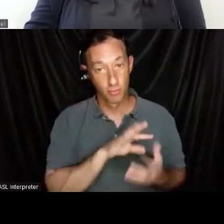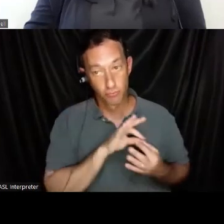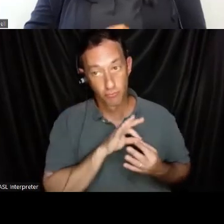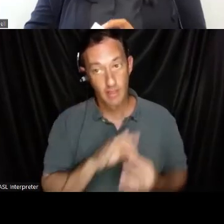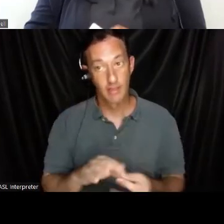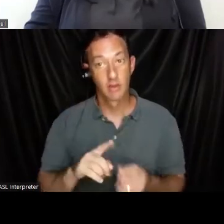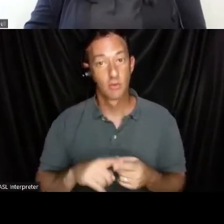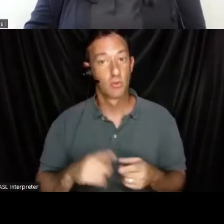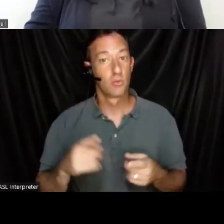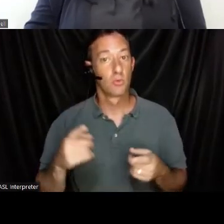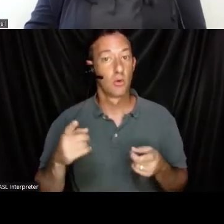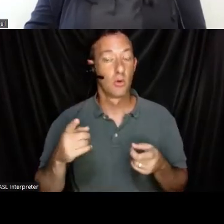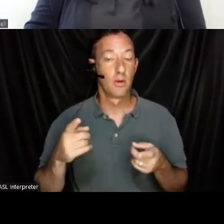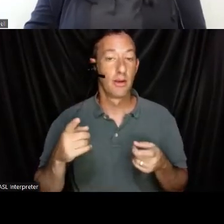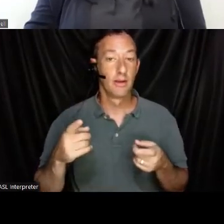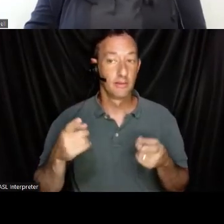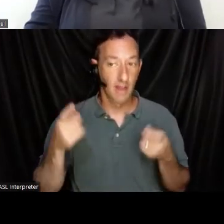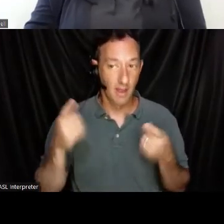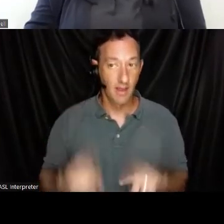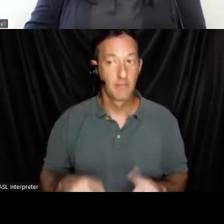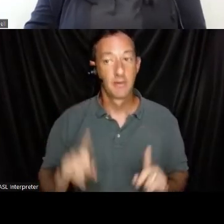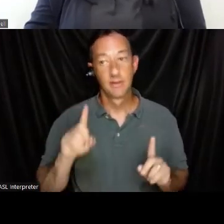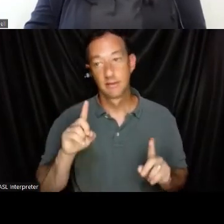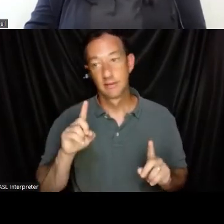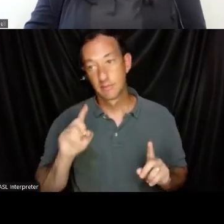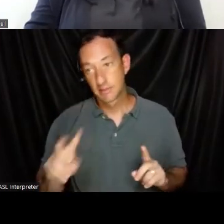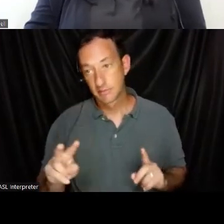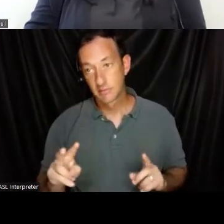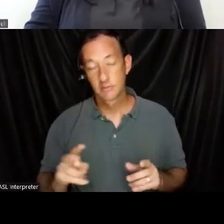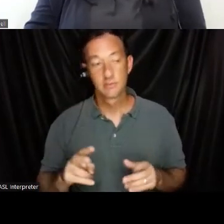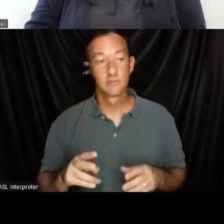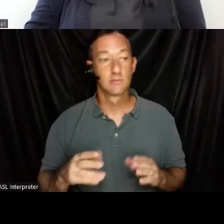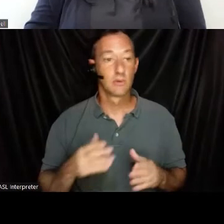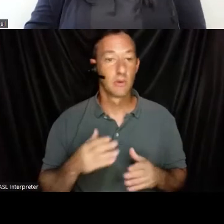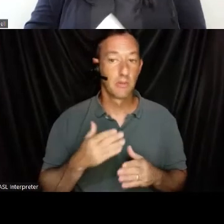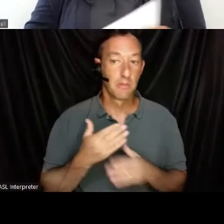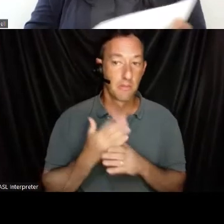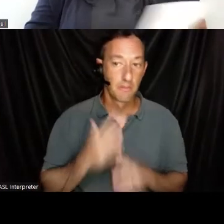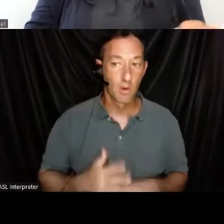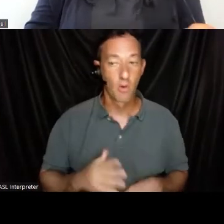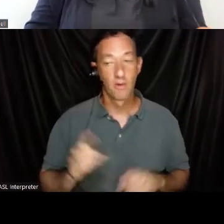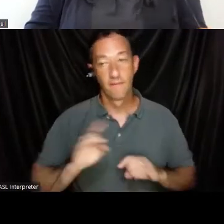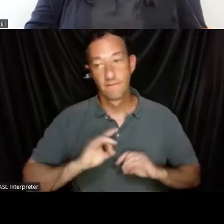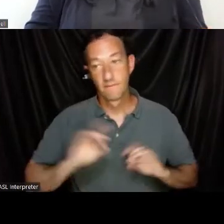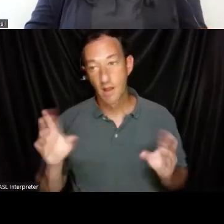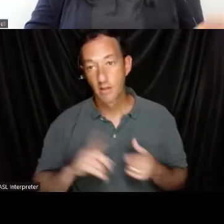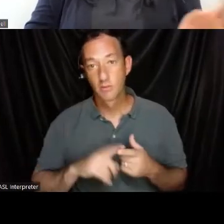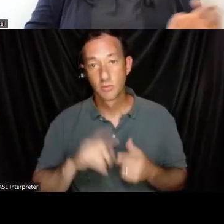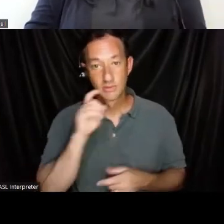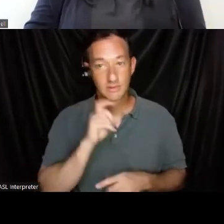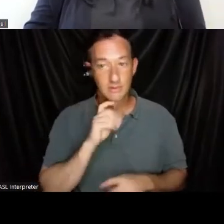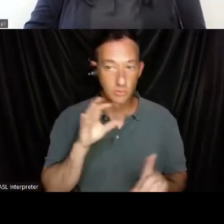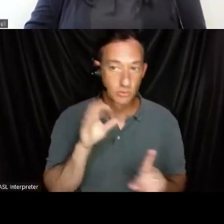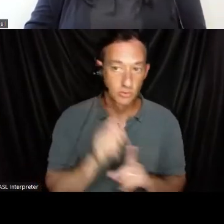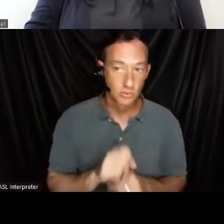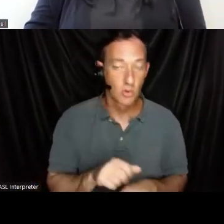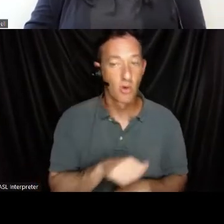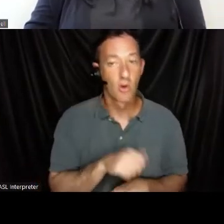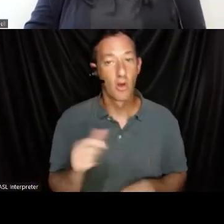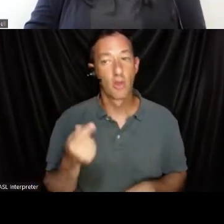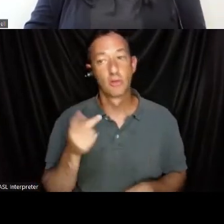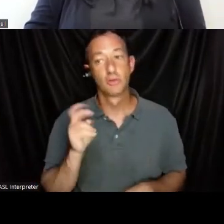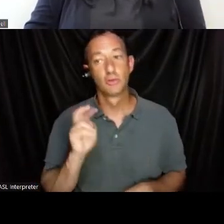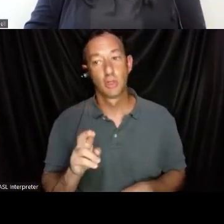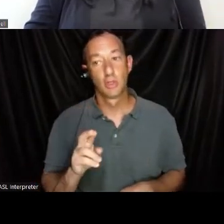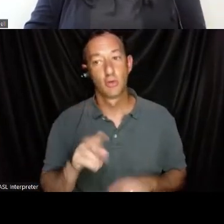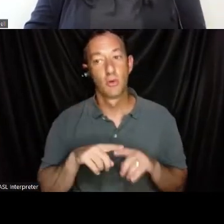incident of domestic violence, intimate partner violence, or sexual assault, or other gender-based violence that's covered